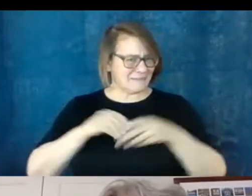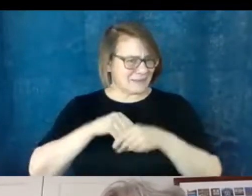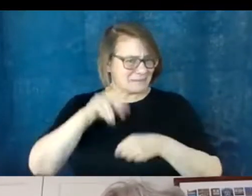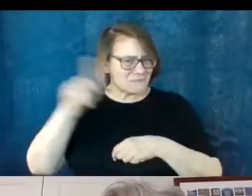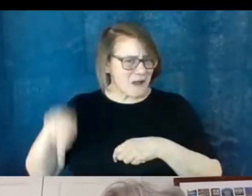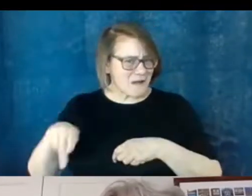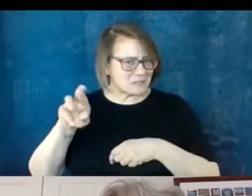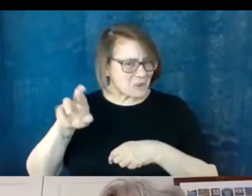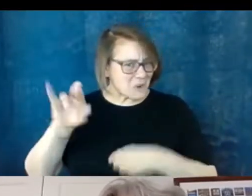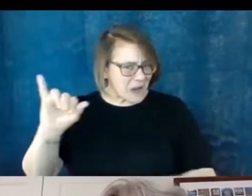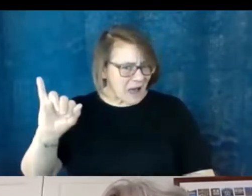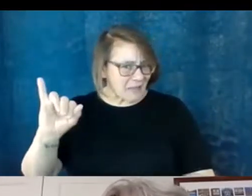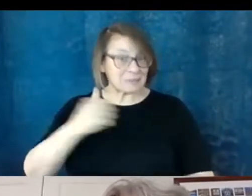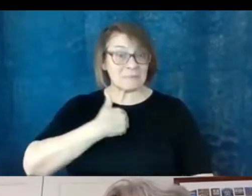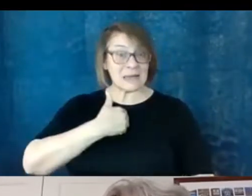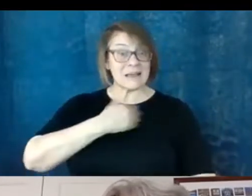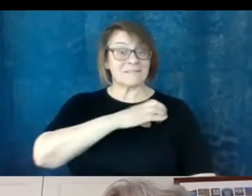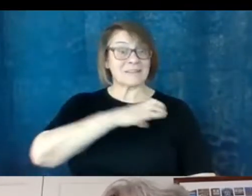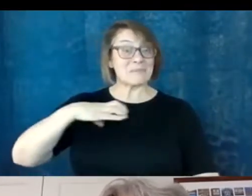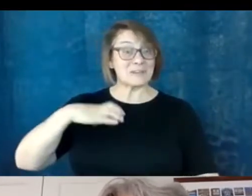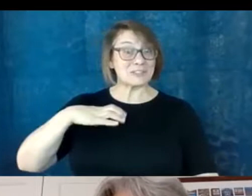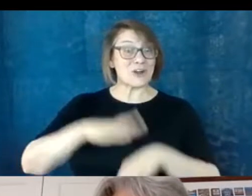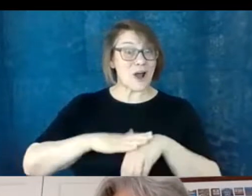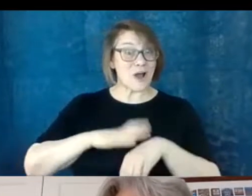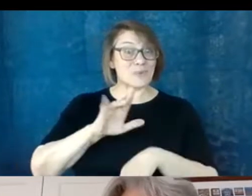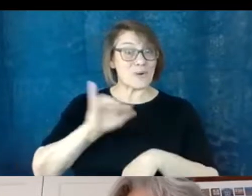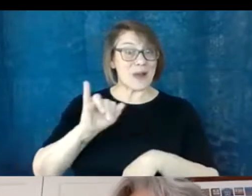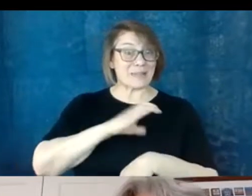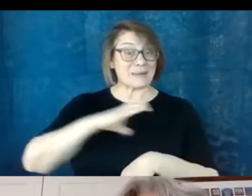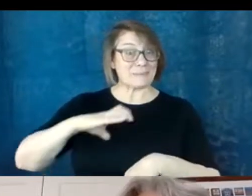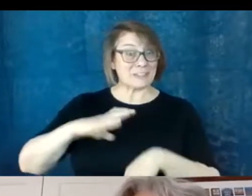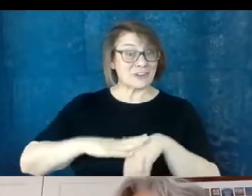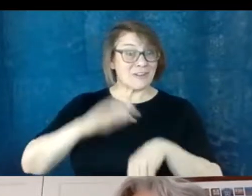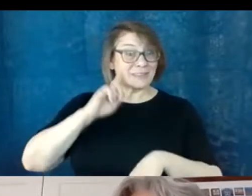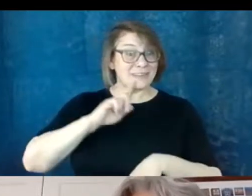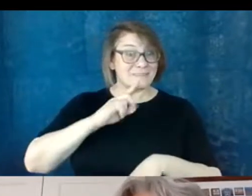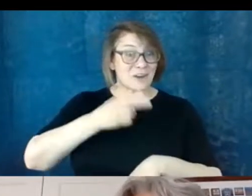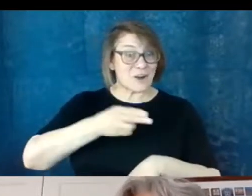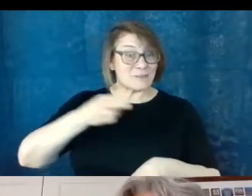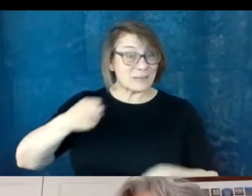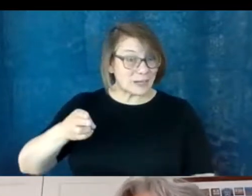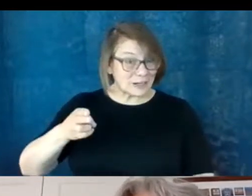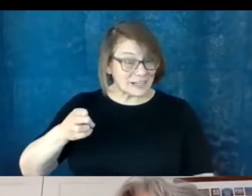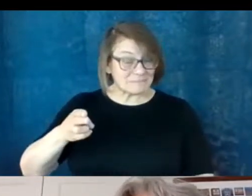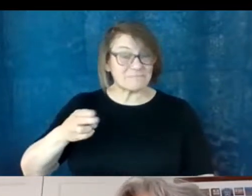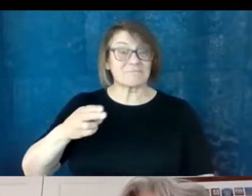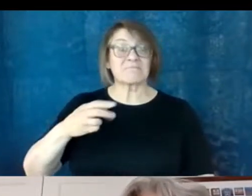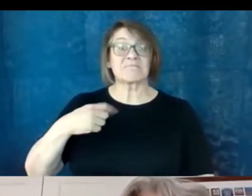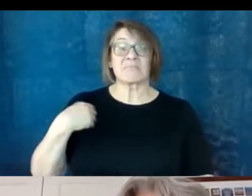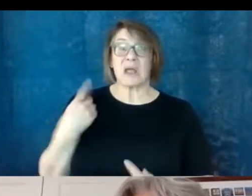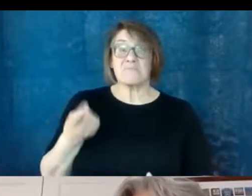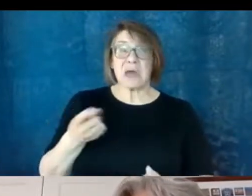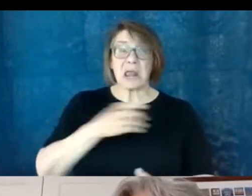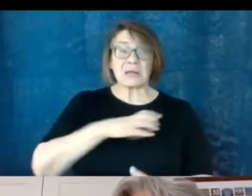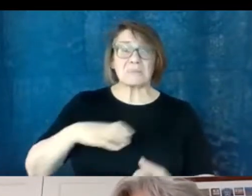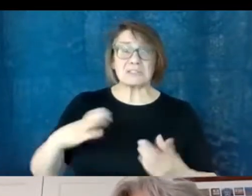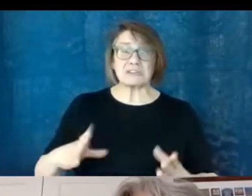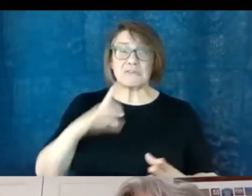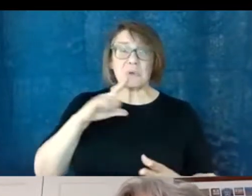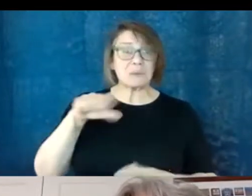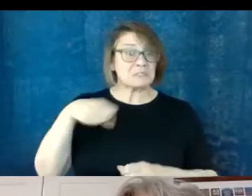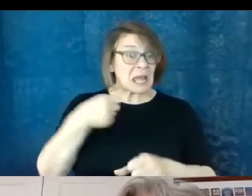Island. I'm a commissioner on the Rhode Island Commission for the Deaf and Hard of Hearing. I've been a commissioner for 10